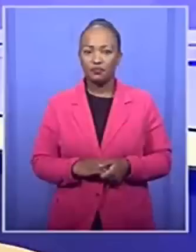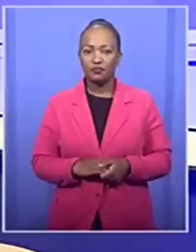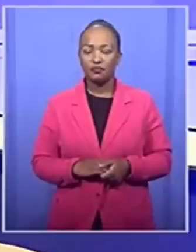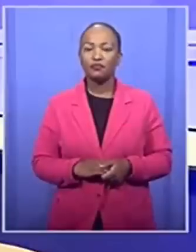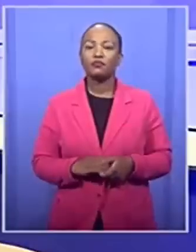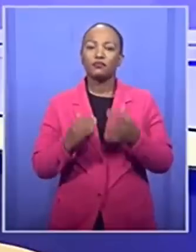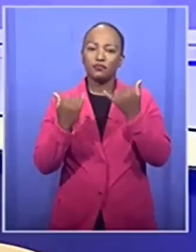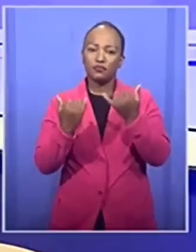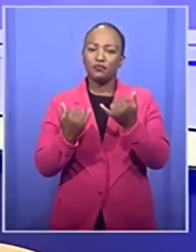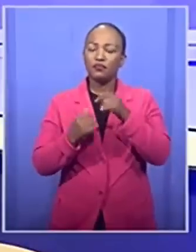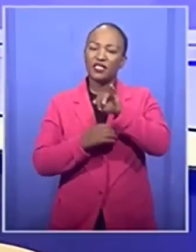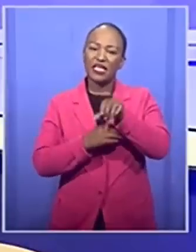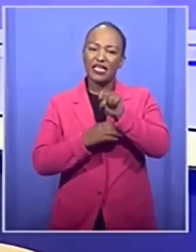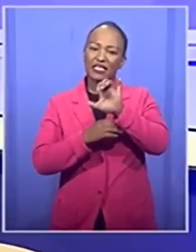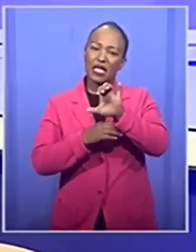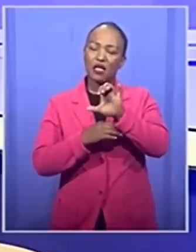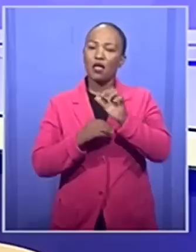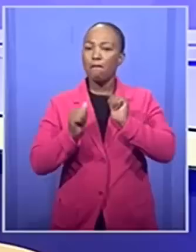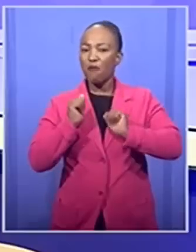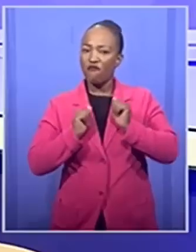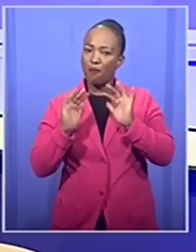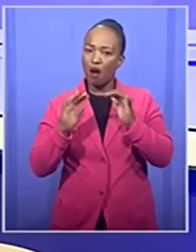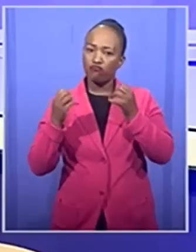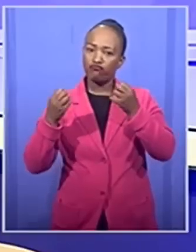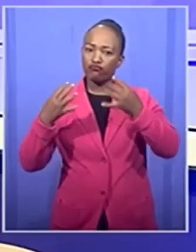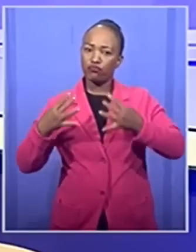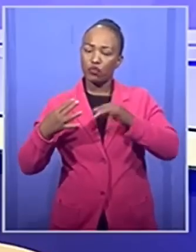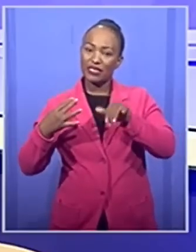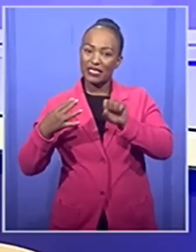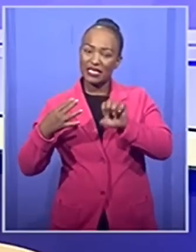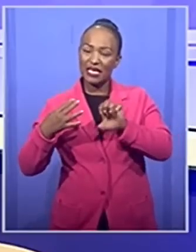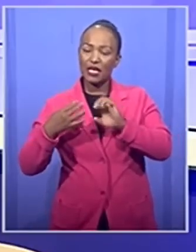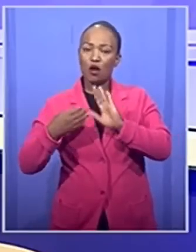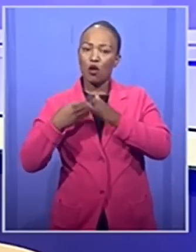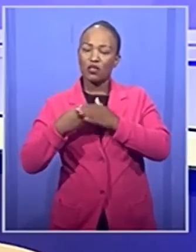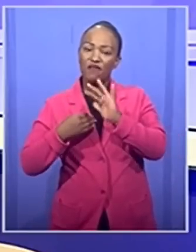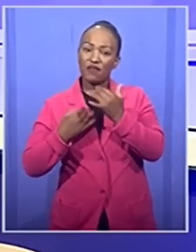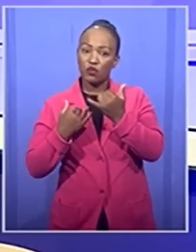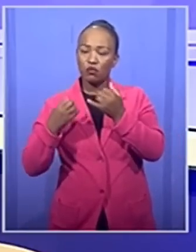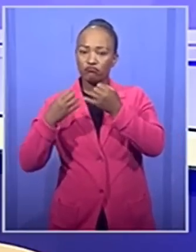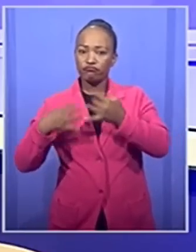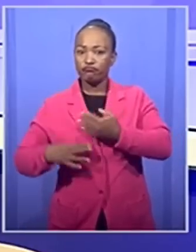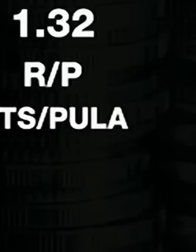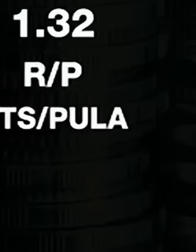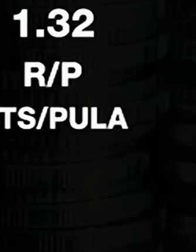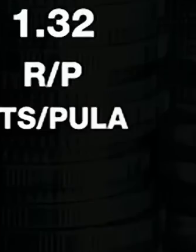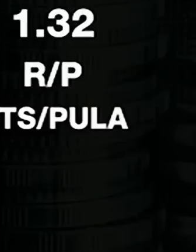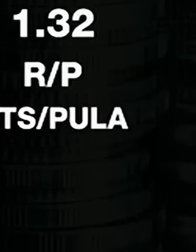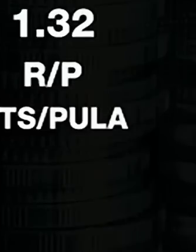Bjale a re boneng ka boripana gore mebaraka e be eme bjang ge JSE e tswalela pijana ka iri ya bohlano.